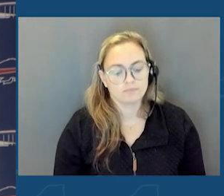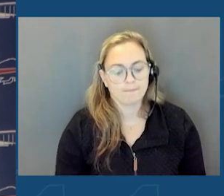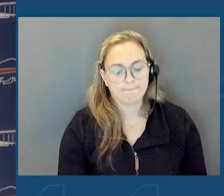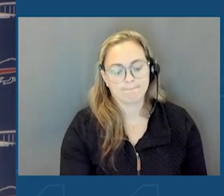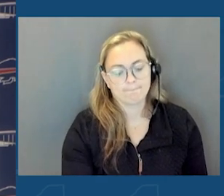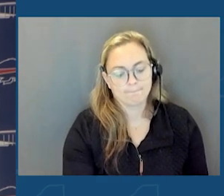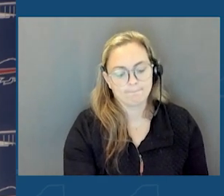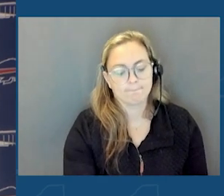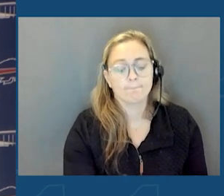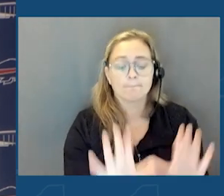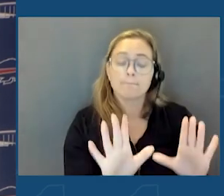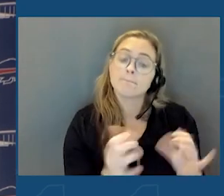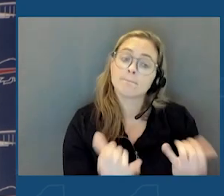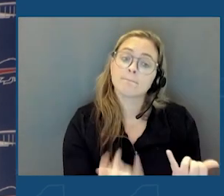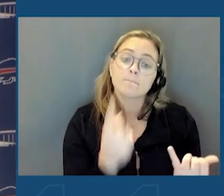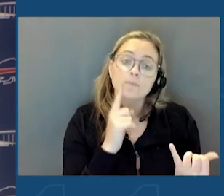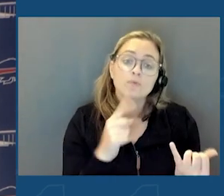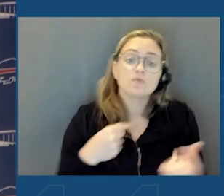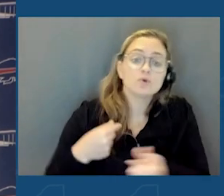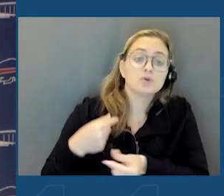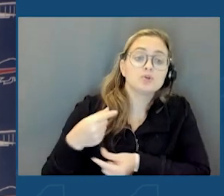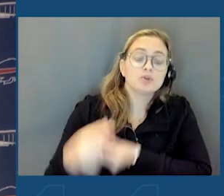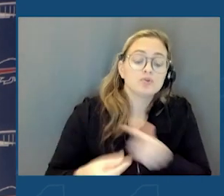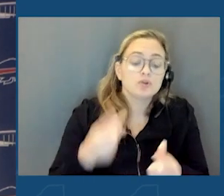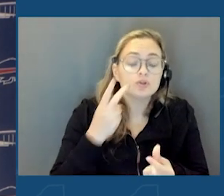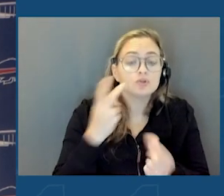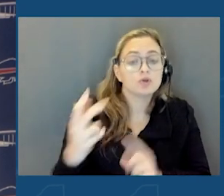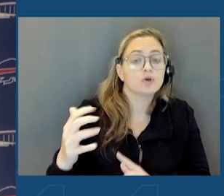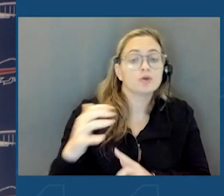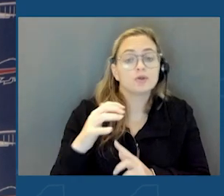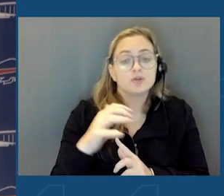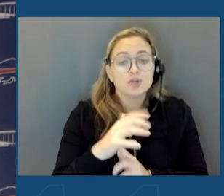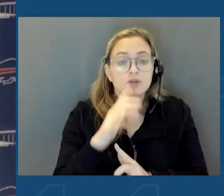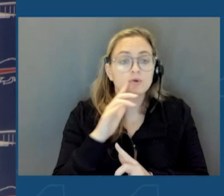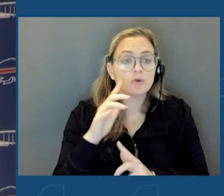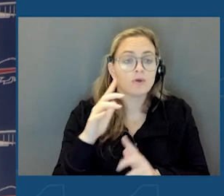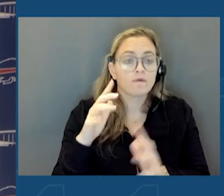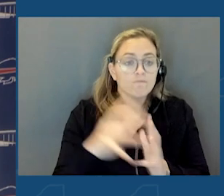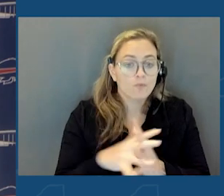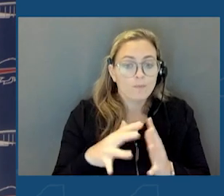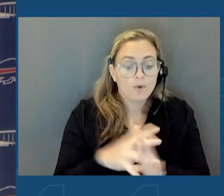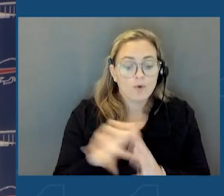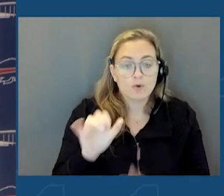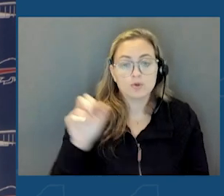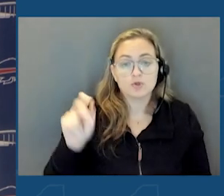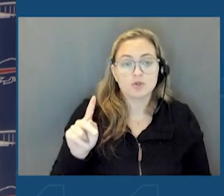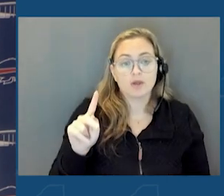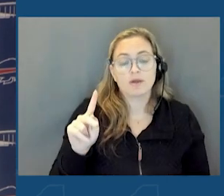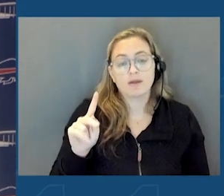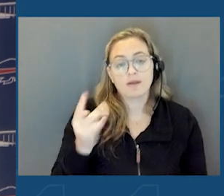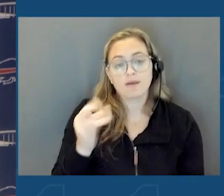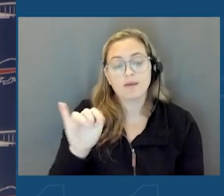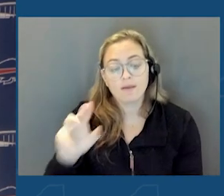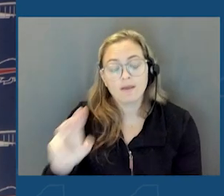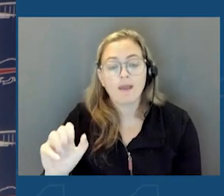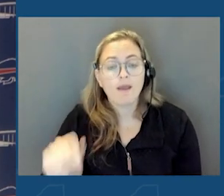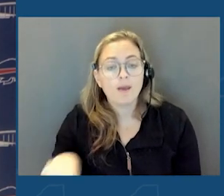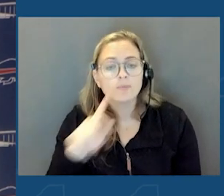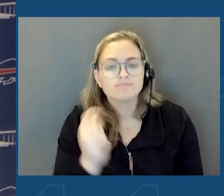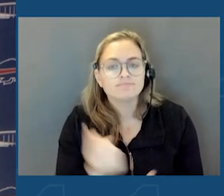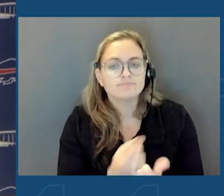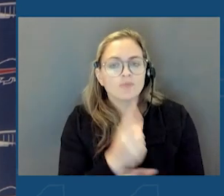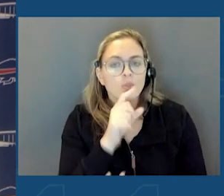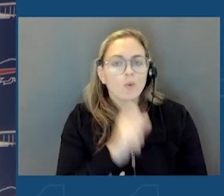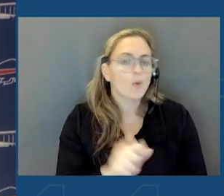Now, for the generations who saw championship caliber football with Jack Kemp, Cookie Gilchrist, and our friends here today at the old rock pile,